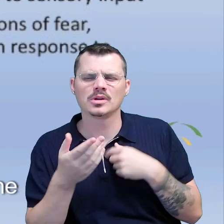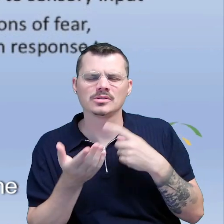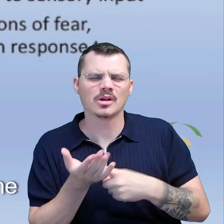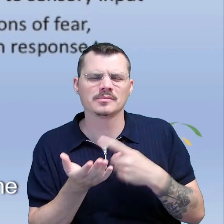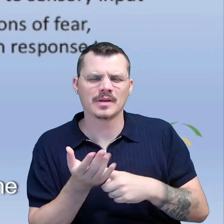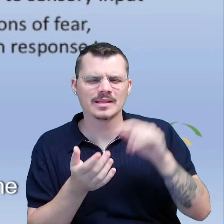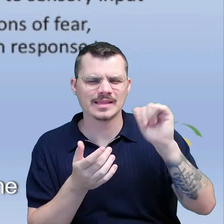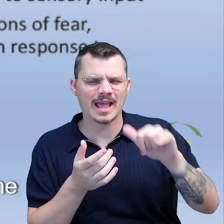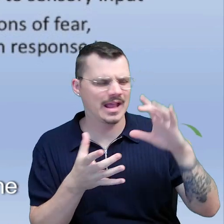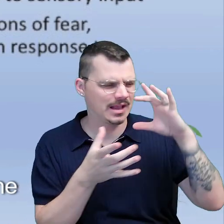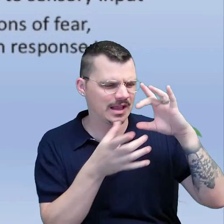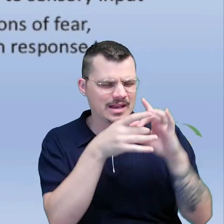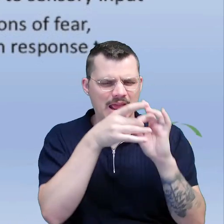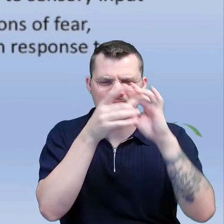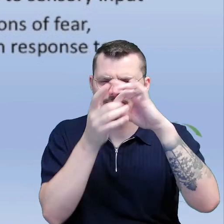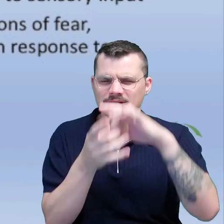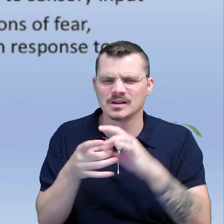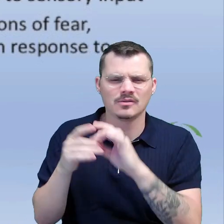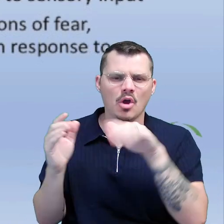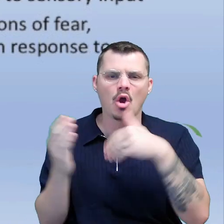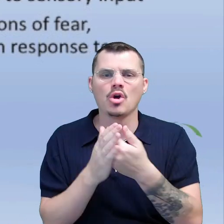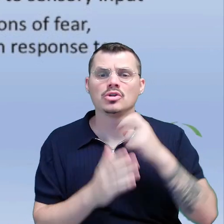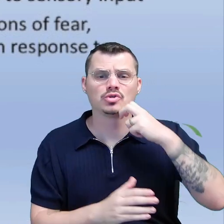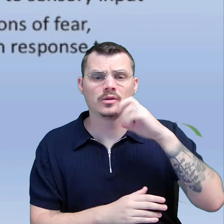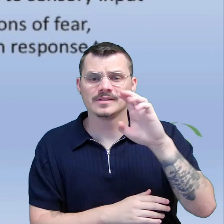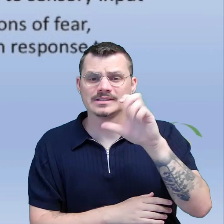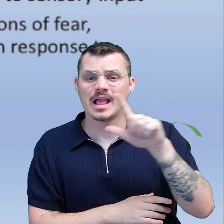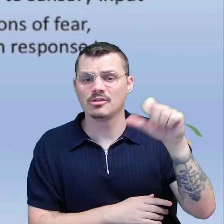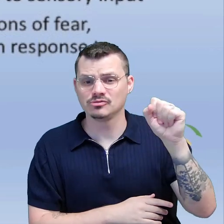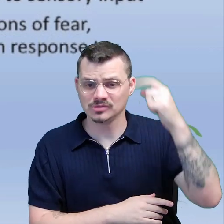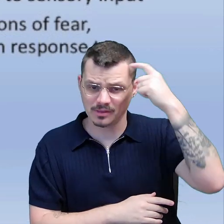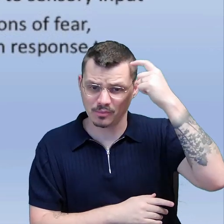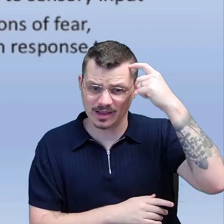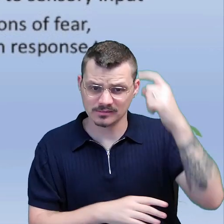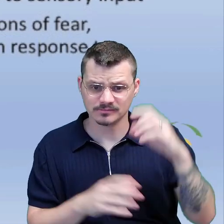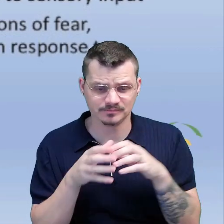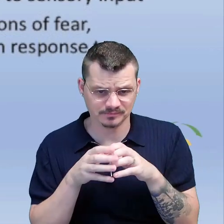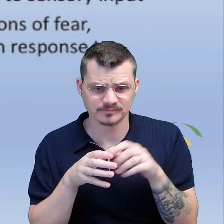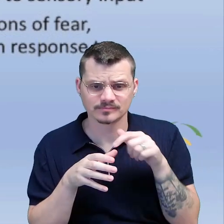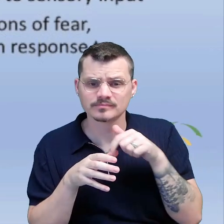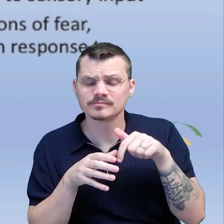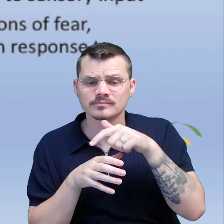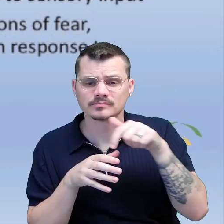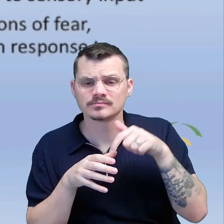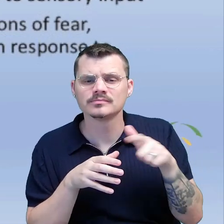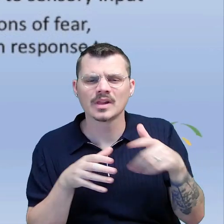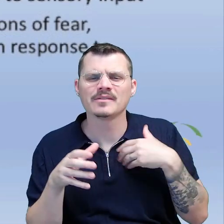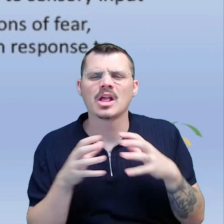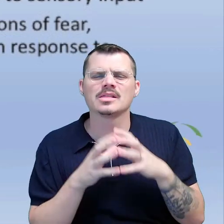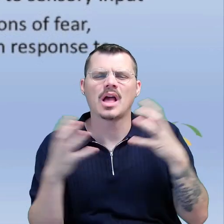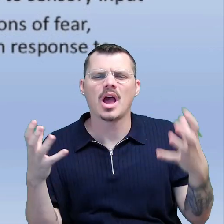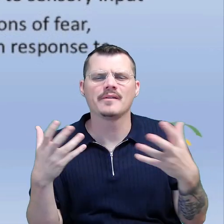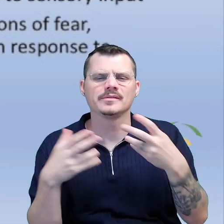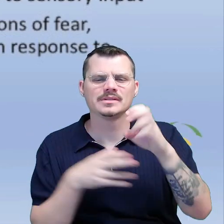the connectiveness between all the nerve cells in the brain. There's a lot of sensory